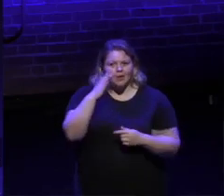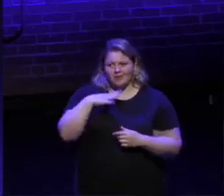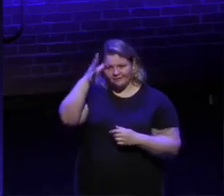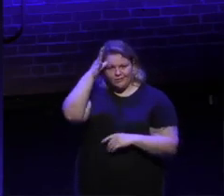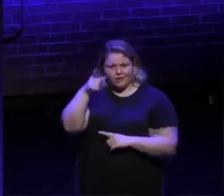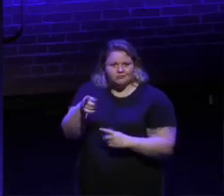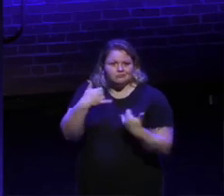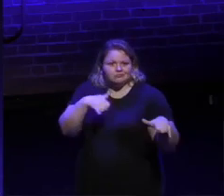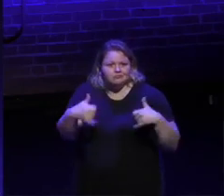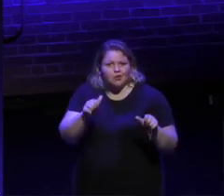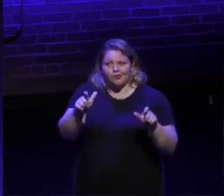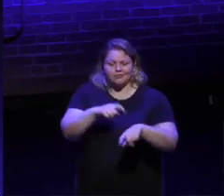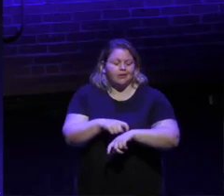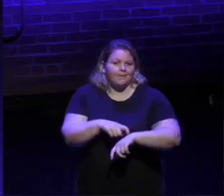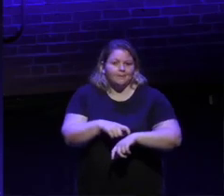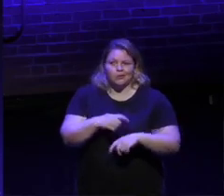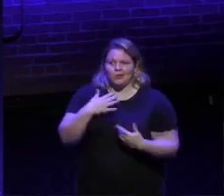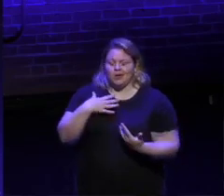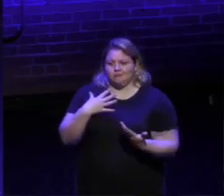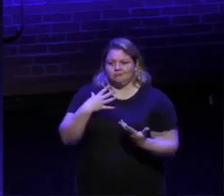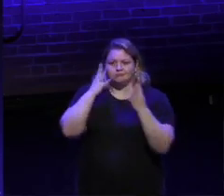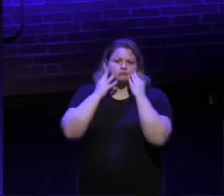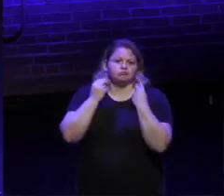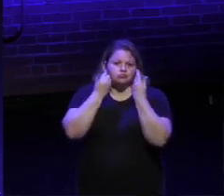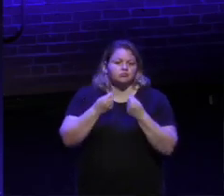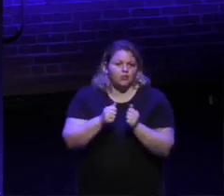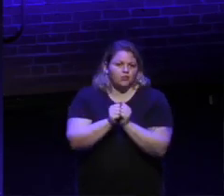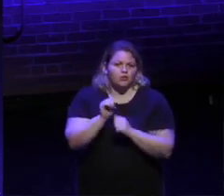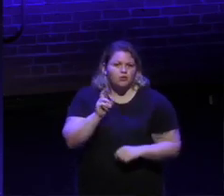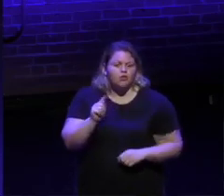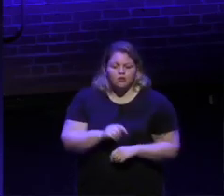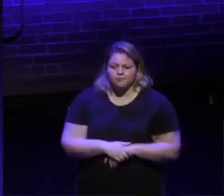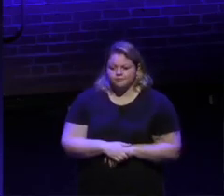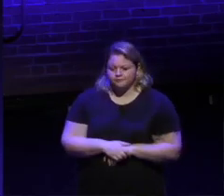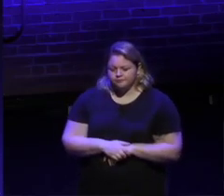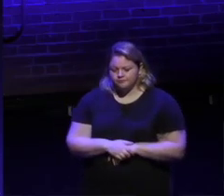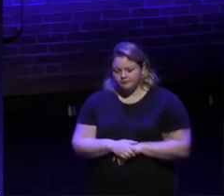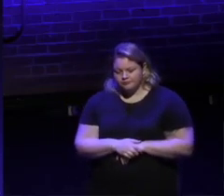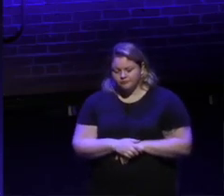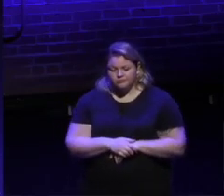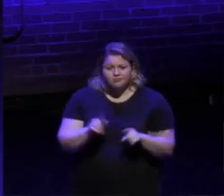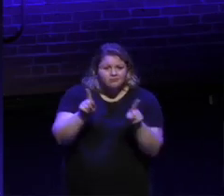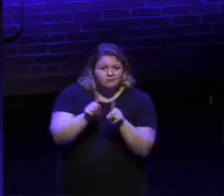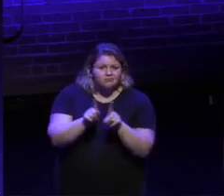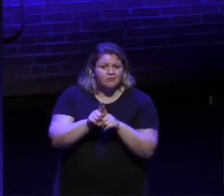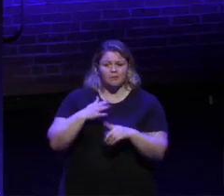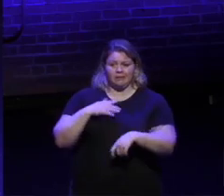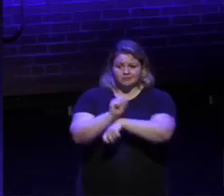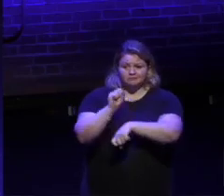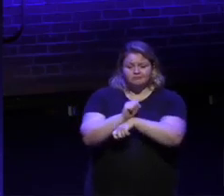up. As an adult, as a social worker, as a public health expert, I've also done work in spaces